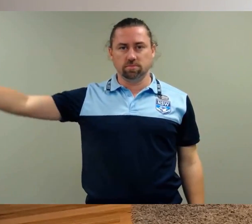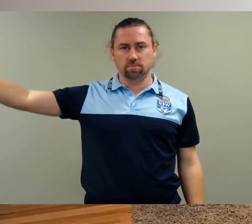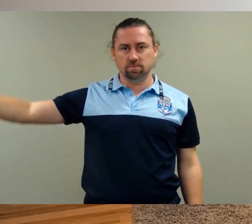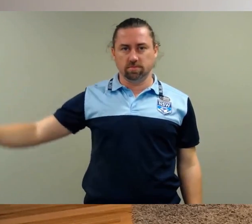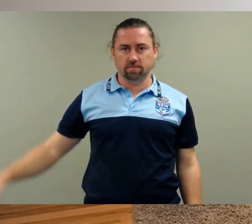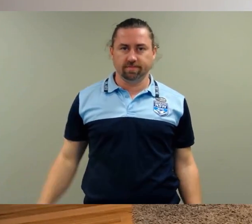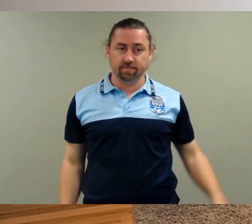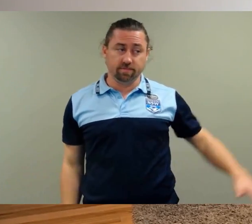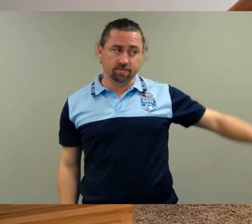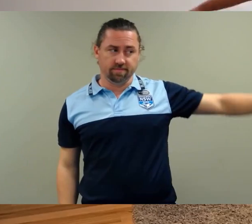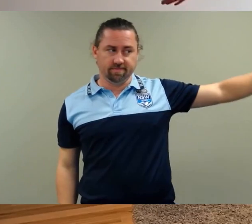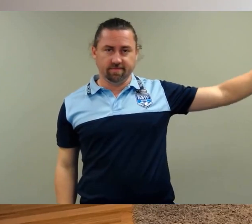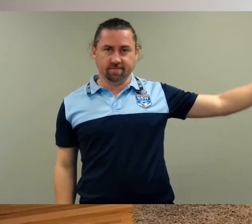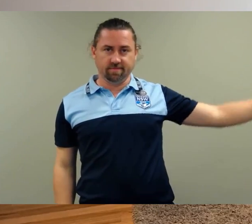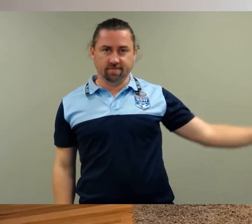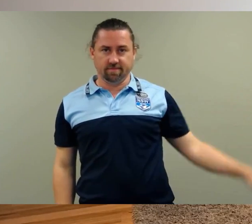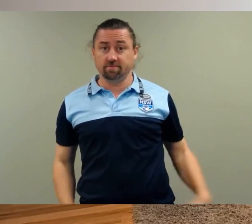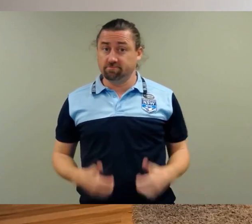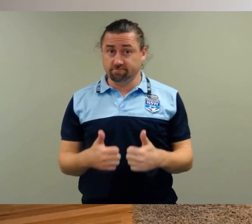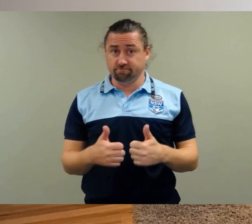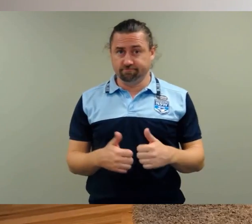back down again.